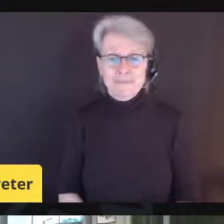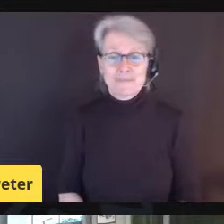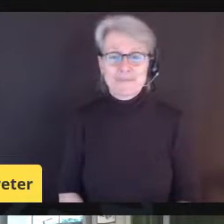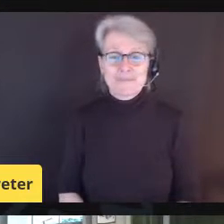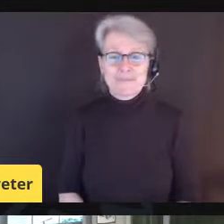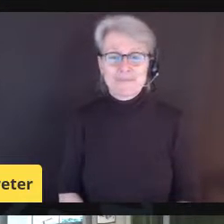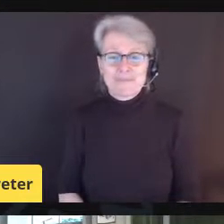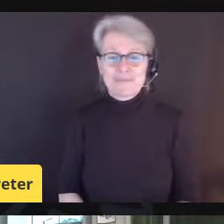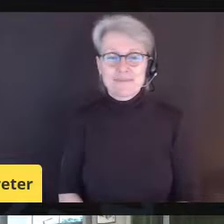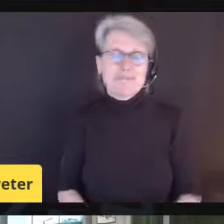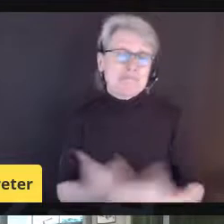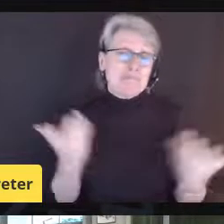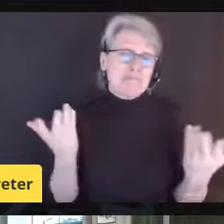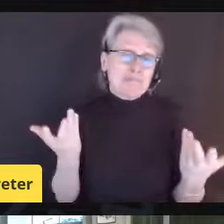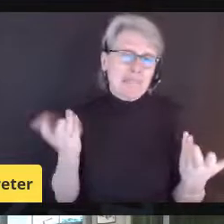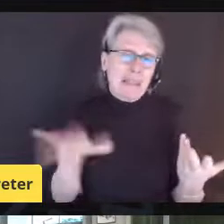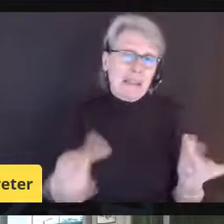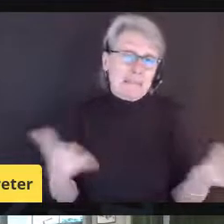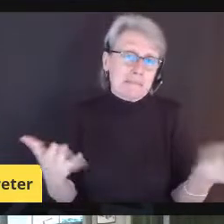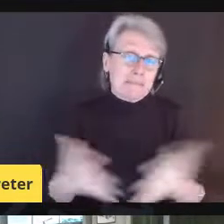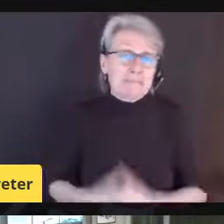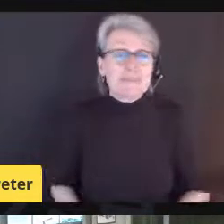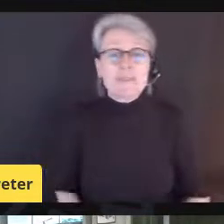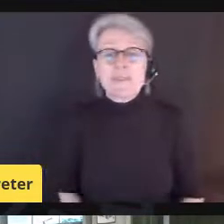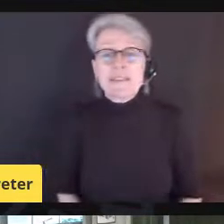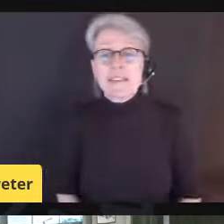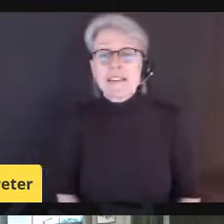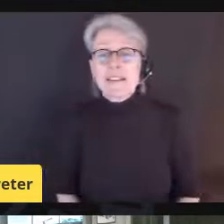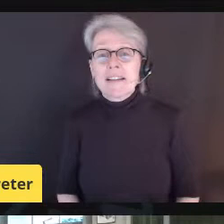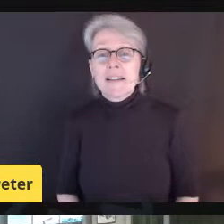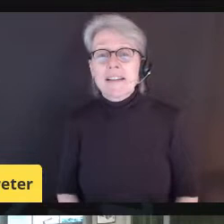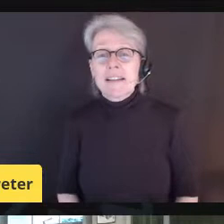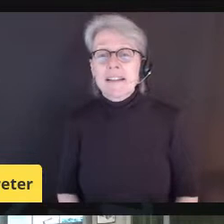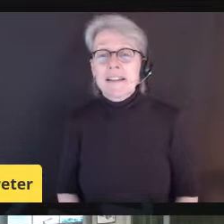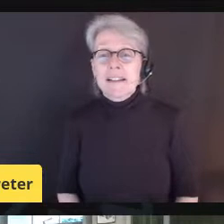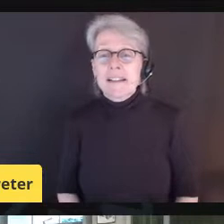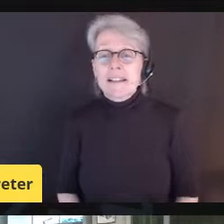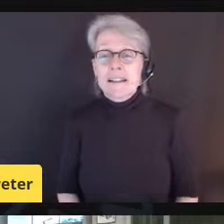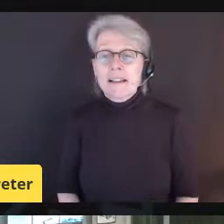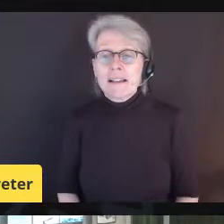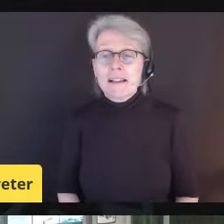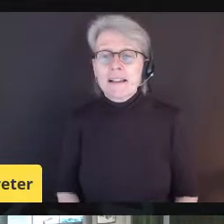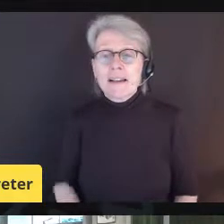So, yeah. Have you ever tried getting blood from funerals?